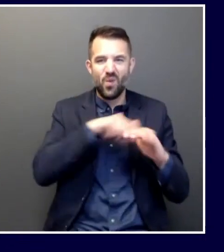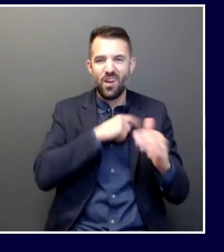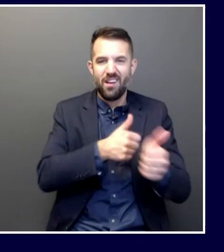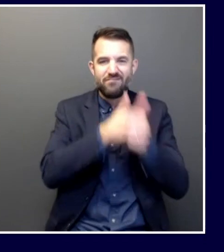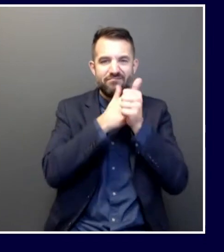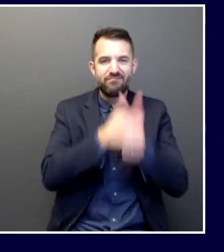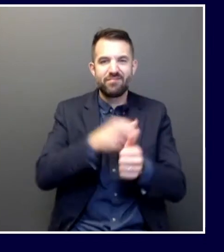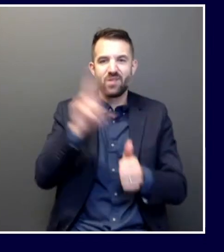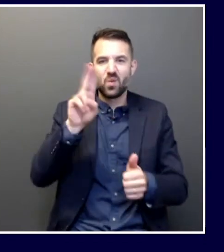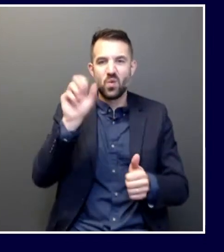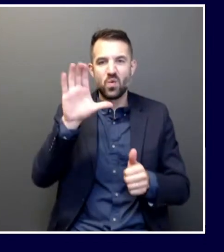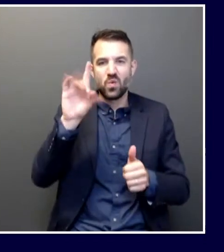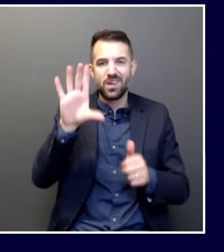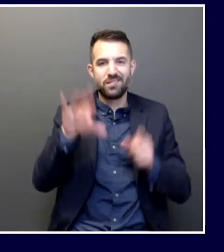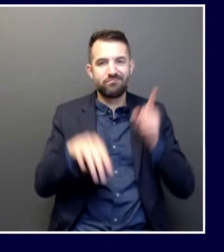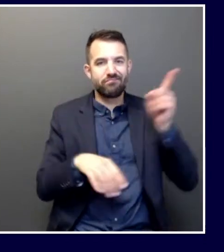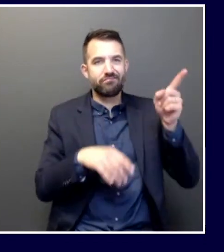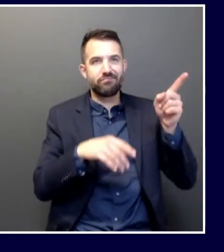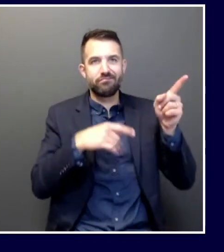our recommendations.